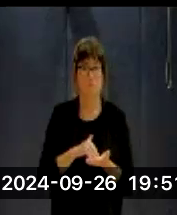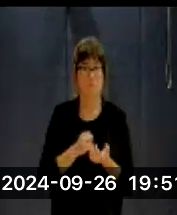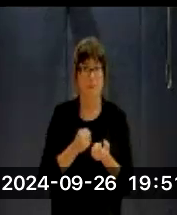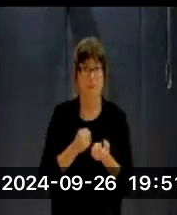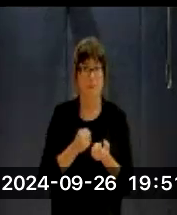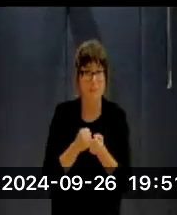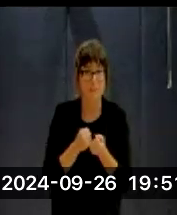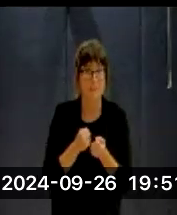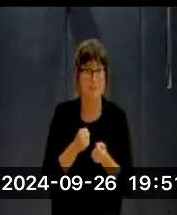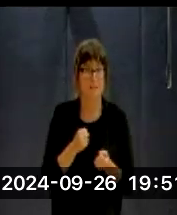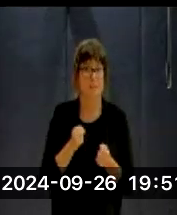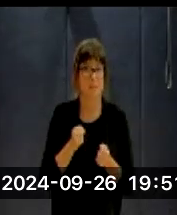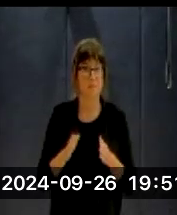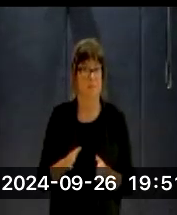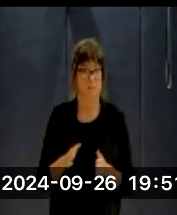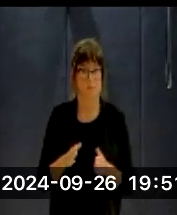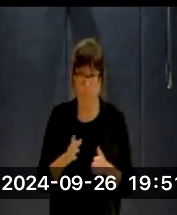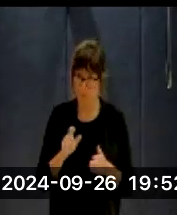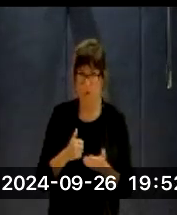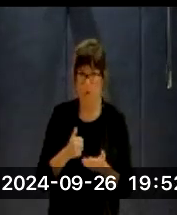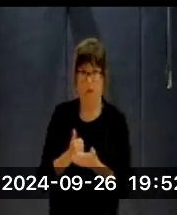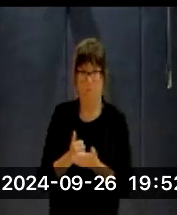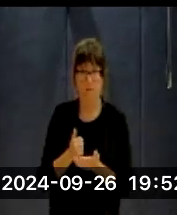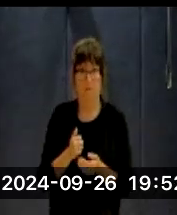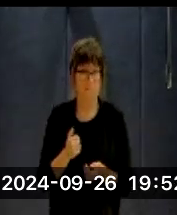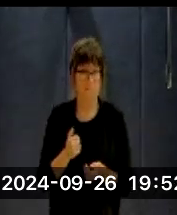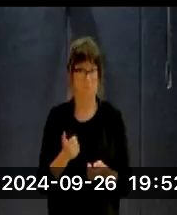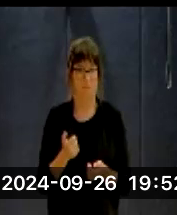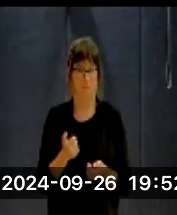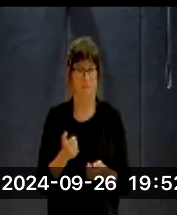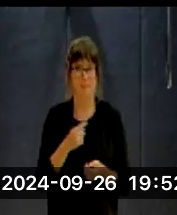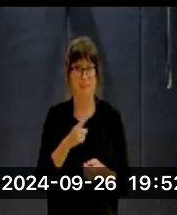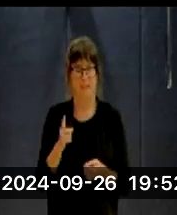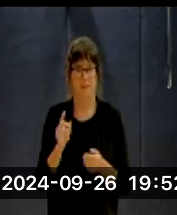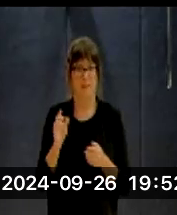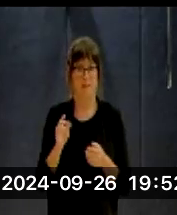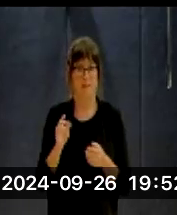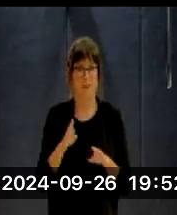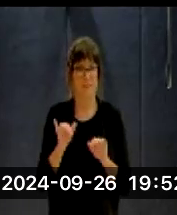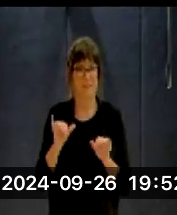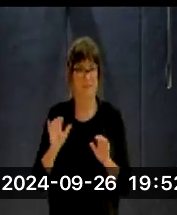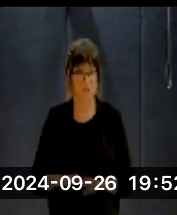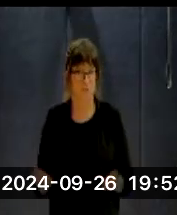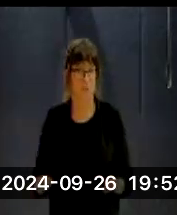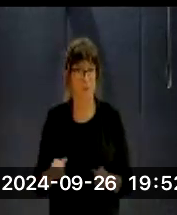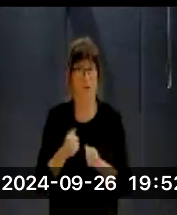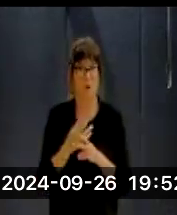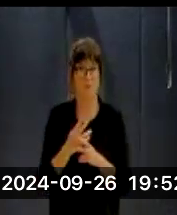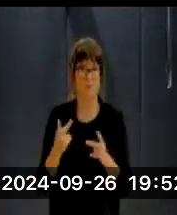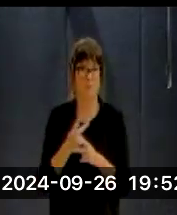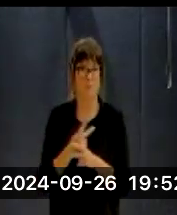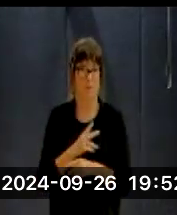advocates that are supposed to be helping us, some of us, are just as childish and causing as much or if not more